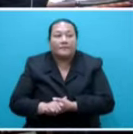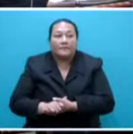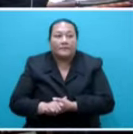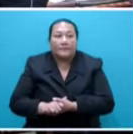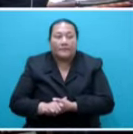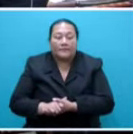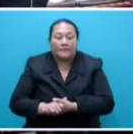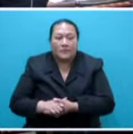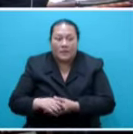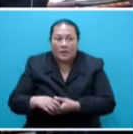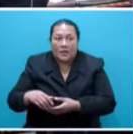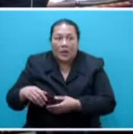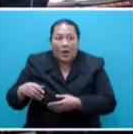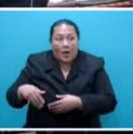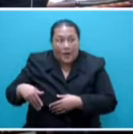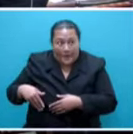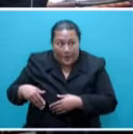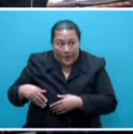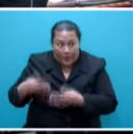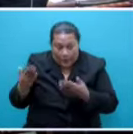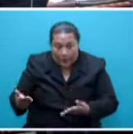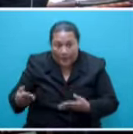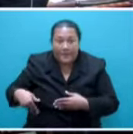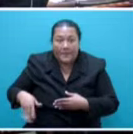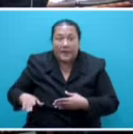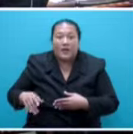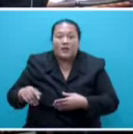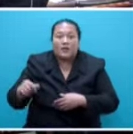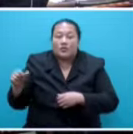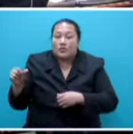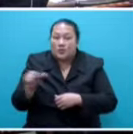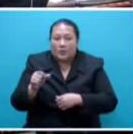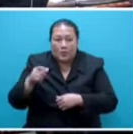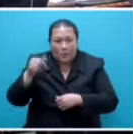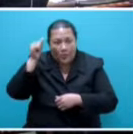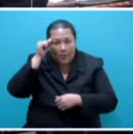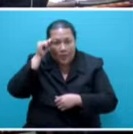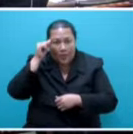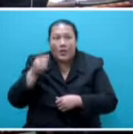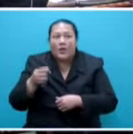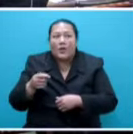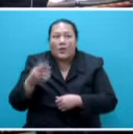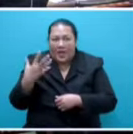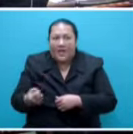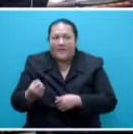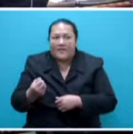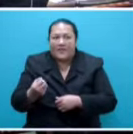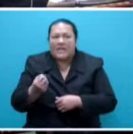take note that on occasions we are going to miss someone here,